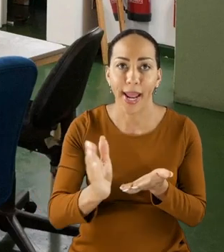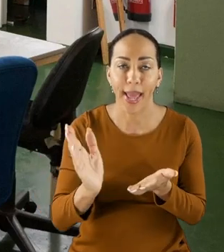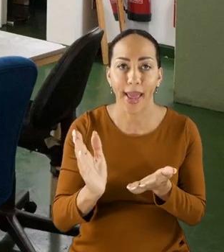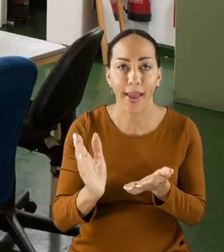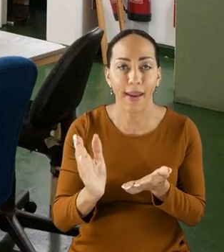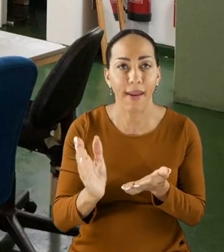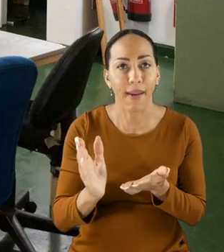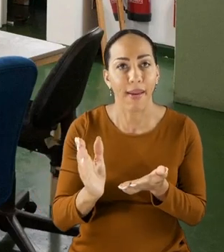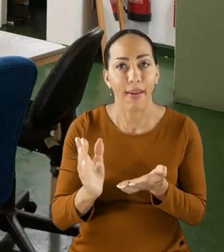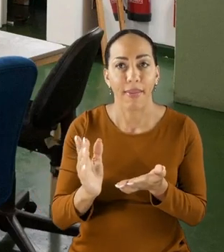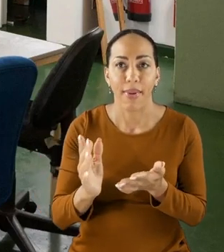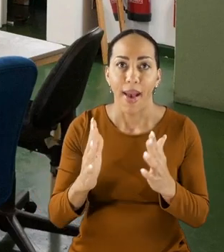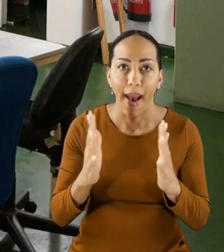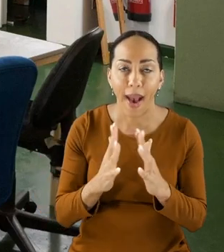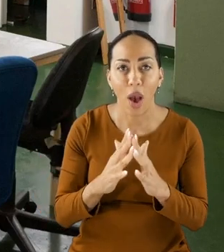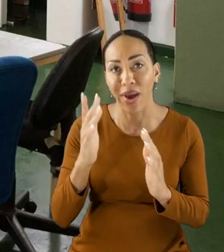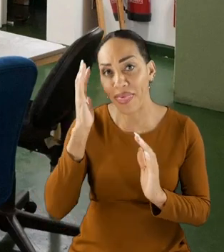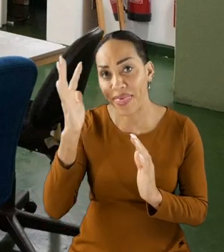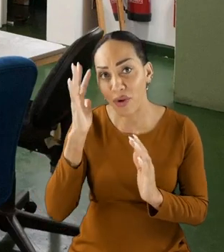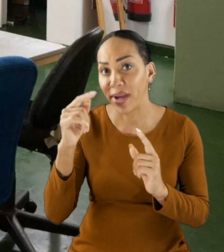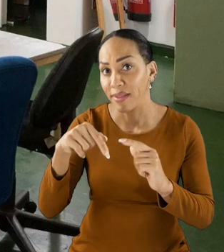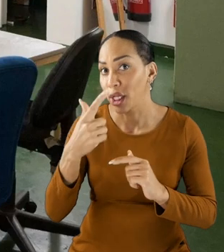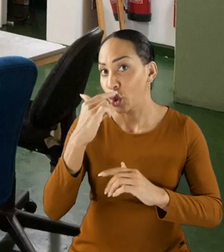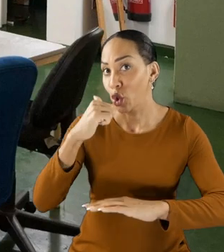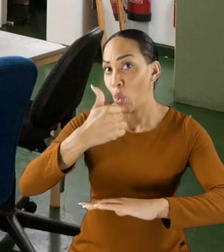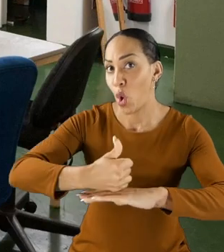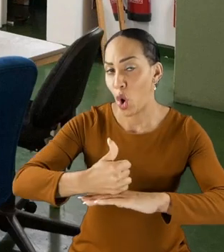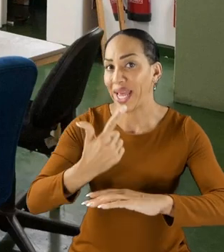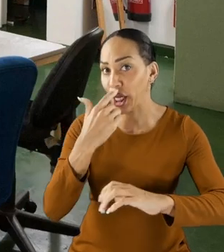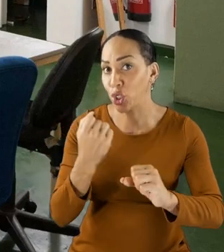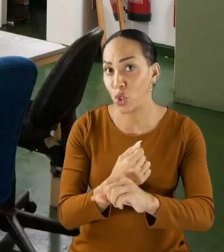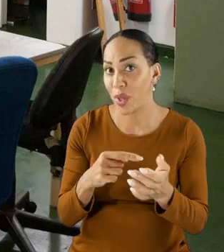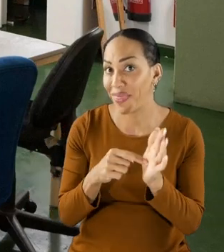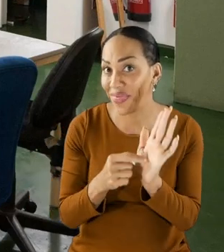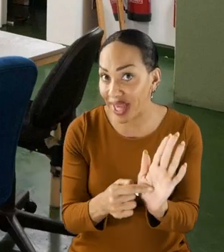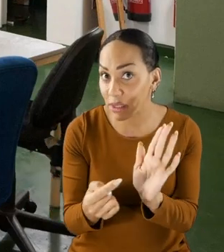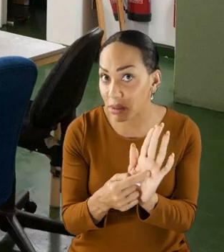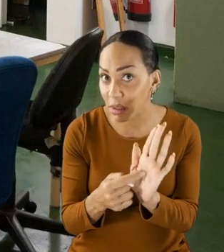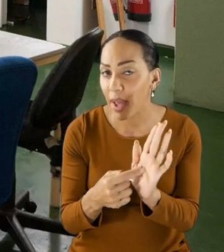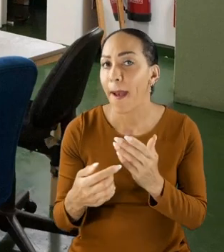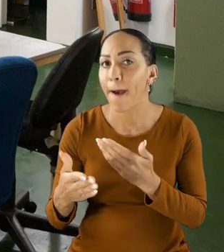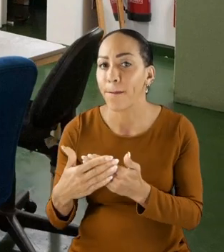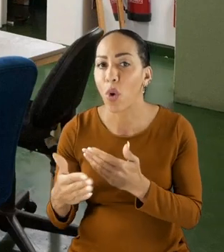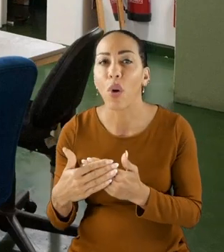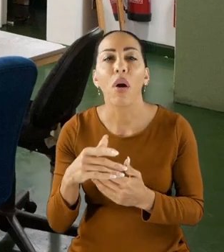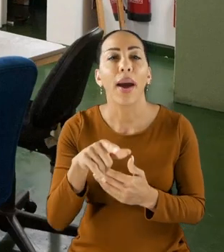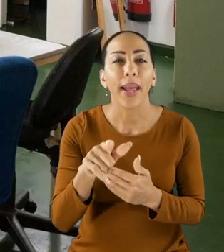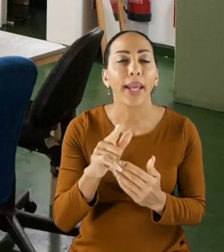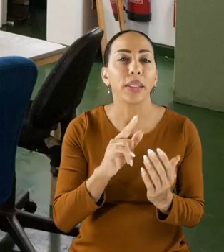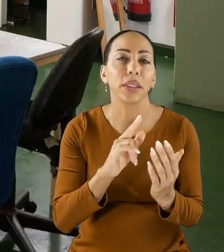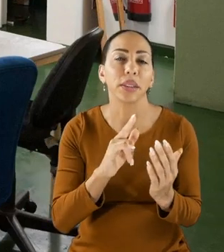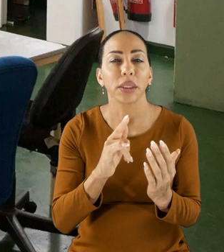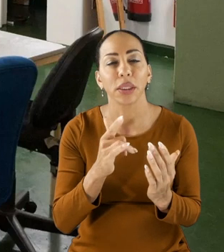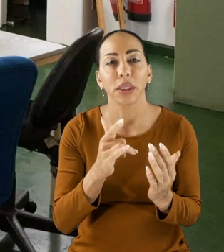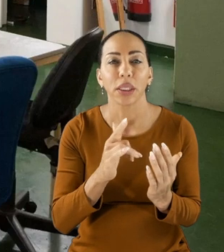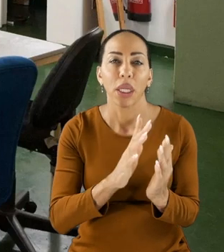for me, it's a really clear concept about how this can work. And it can do this and more. So,